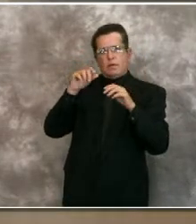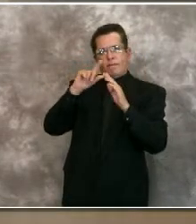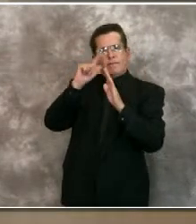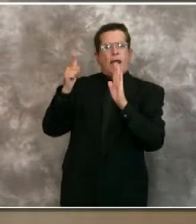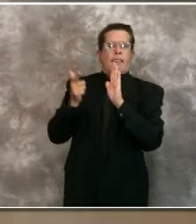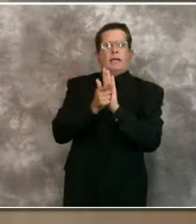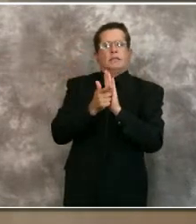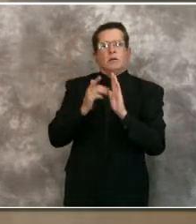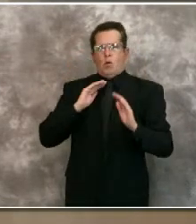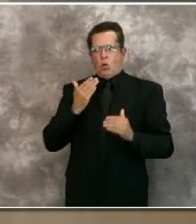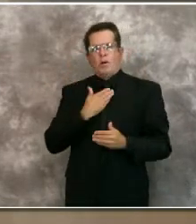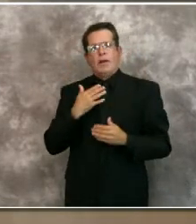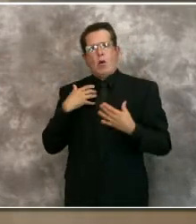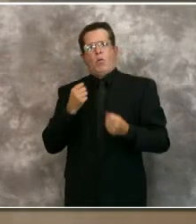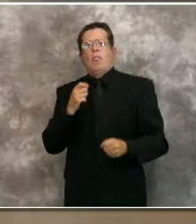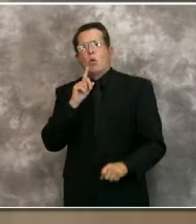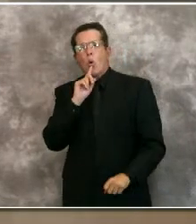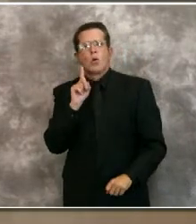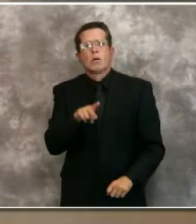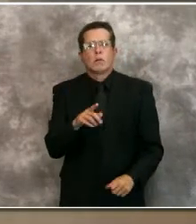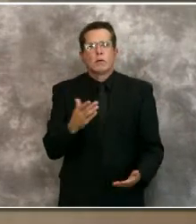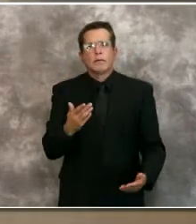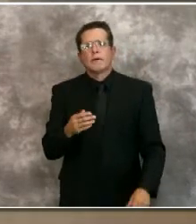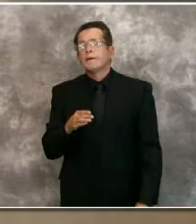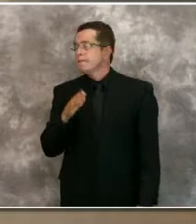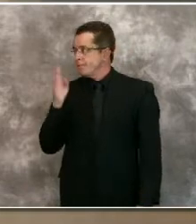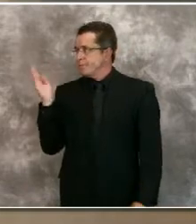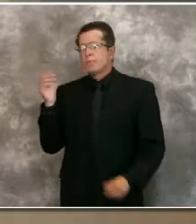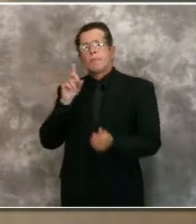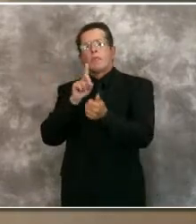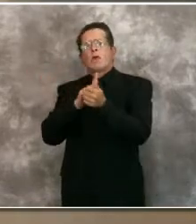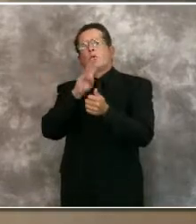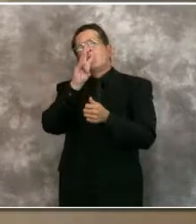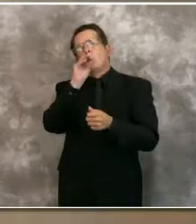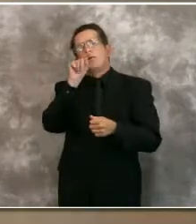health order? Okay, Dr. Wooden's going to respond.